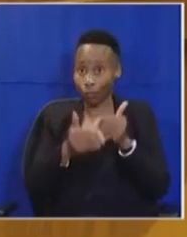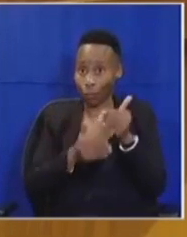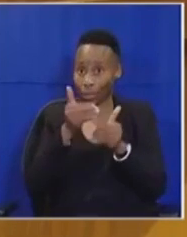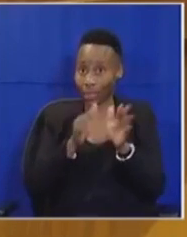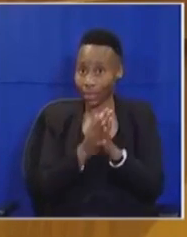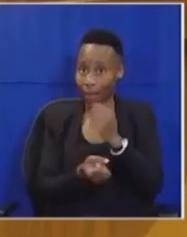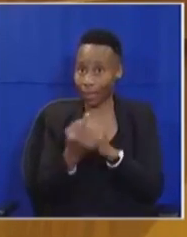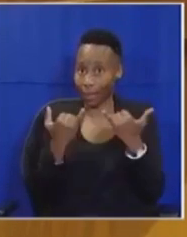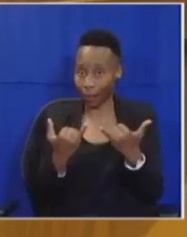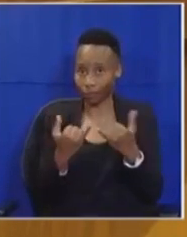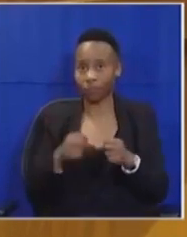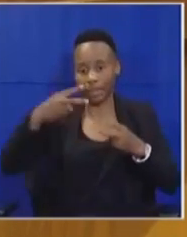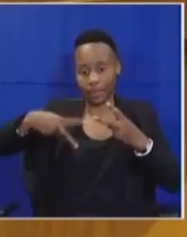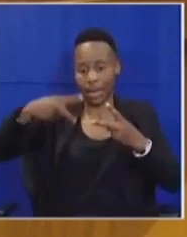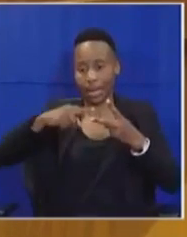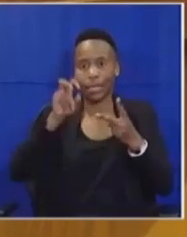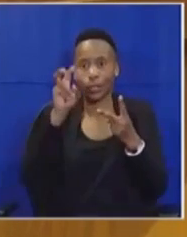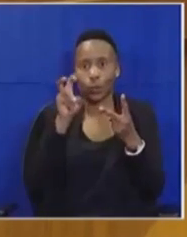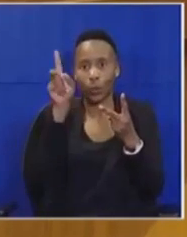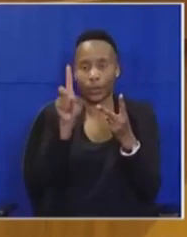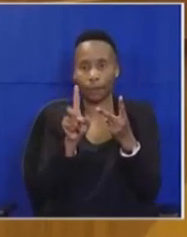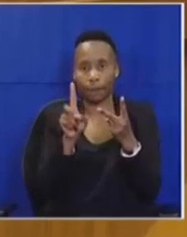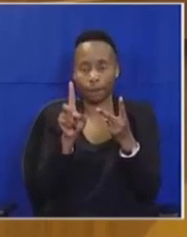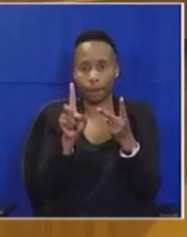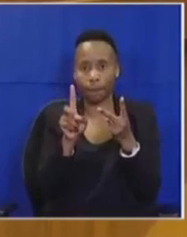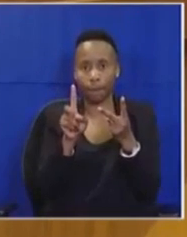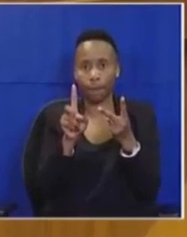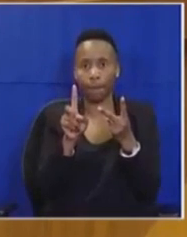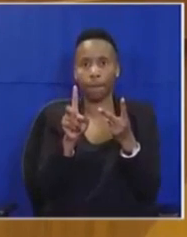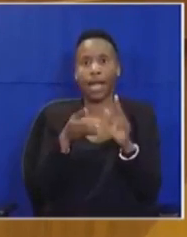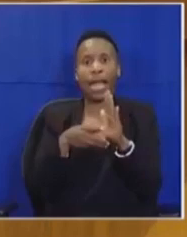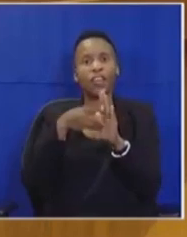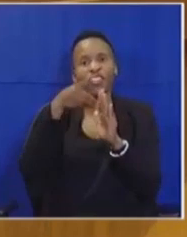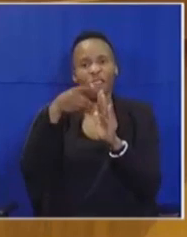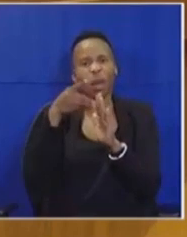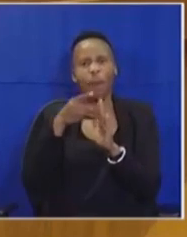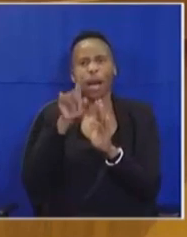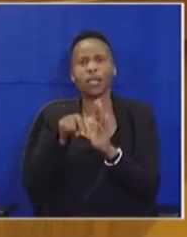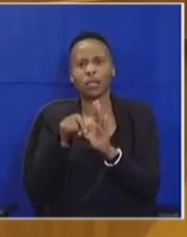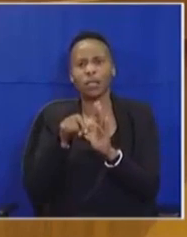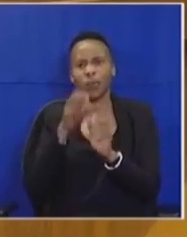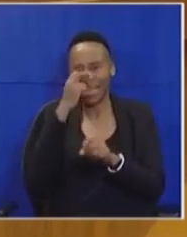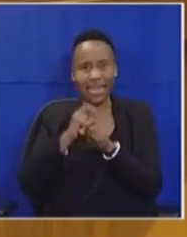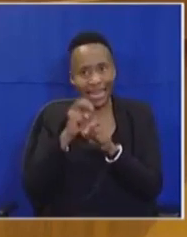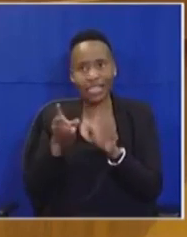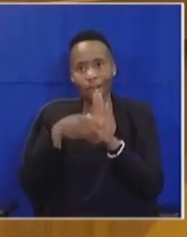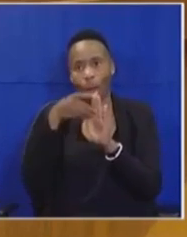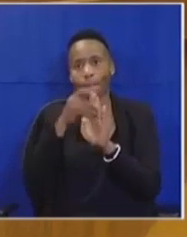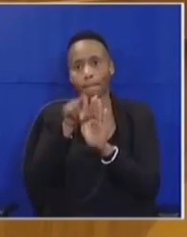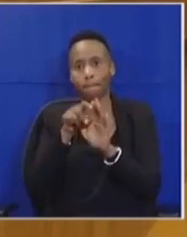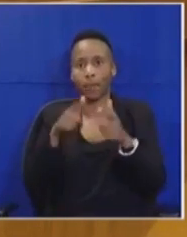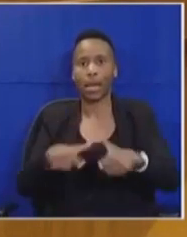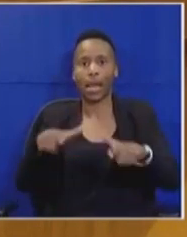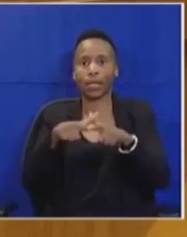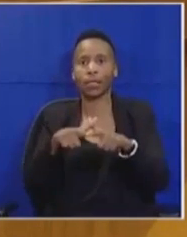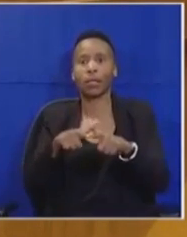The second issue is that we must develop. It must be underpinned by development. We must, as we